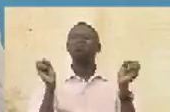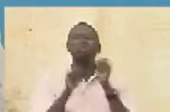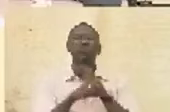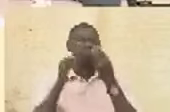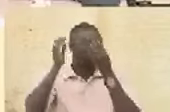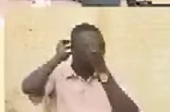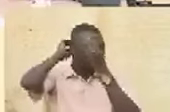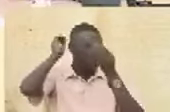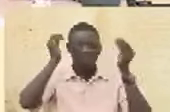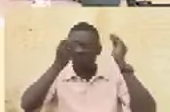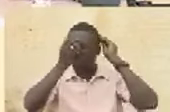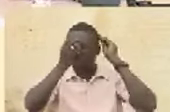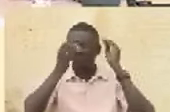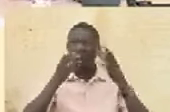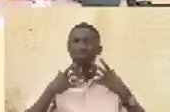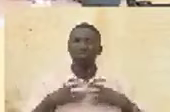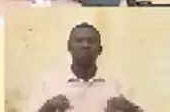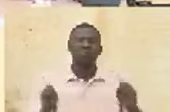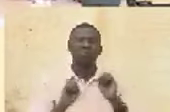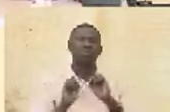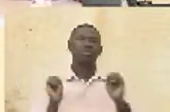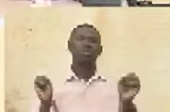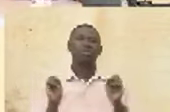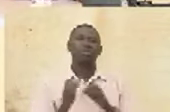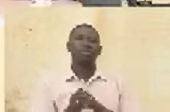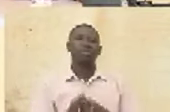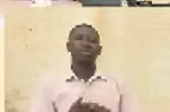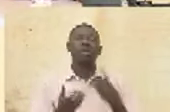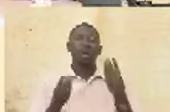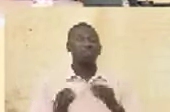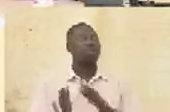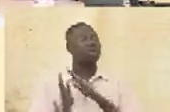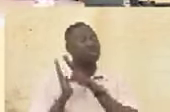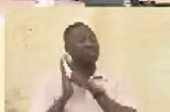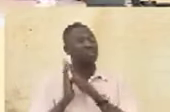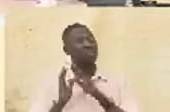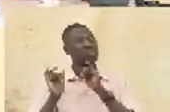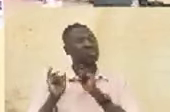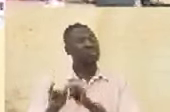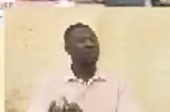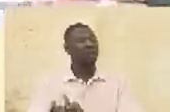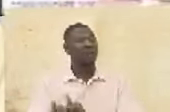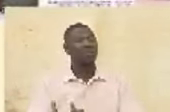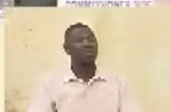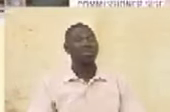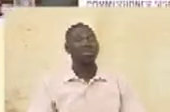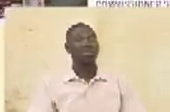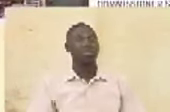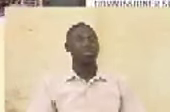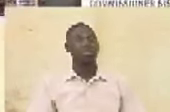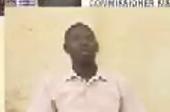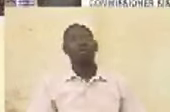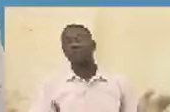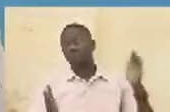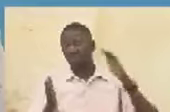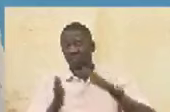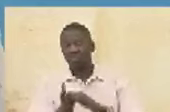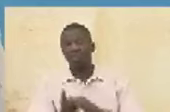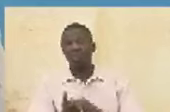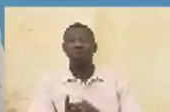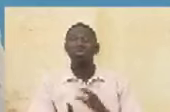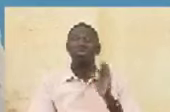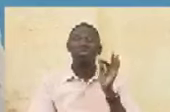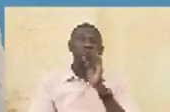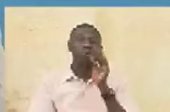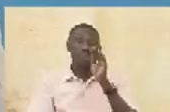know anything else in my environment. That's how I remained until it was